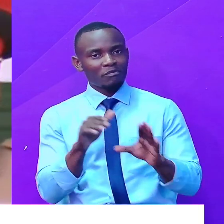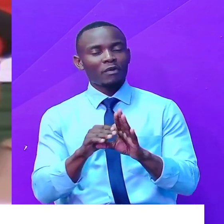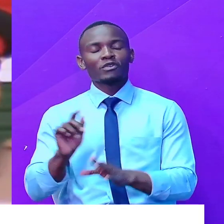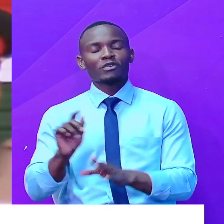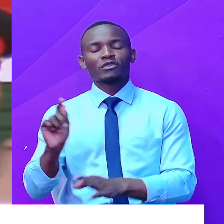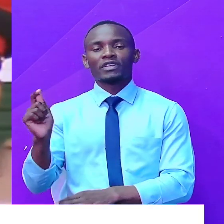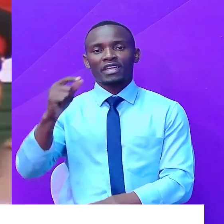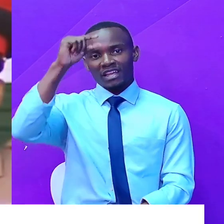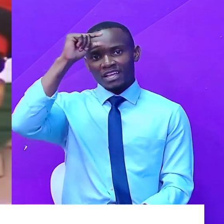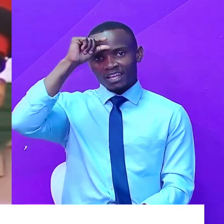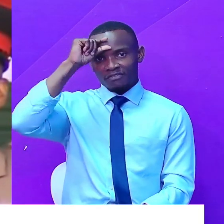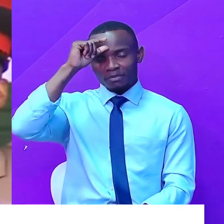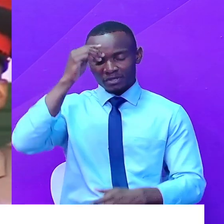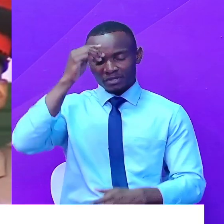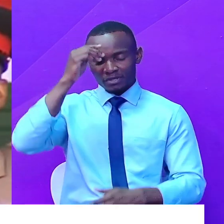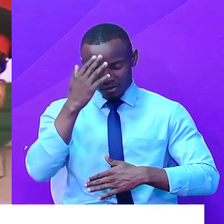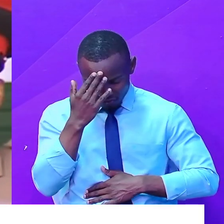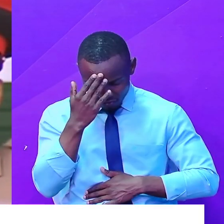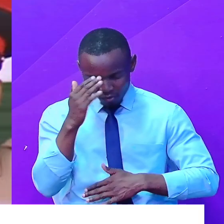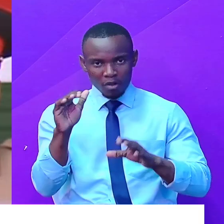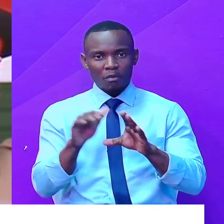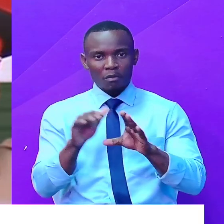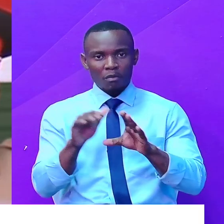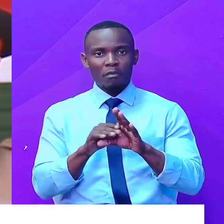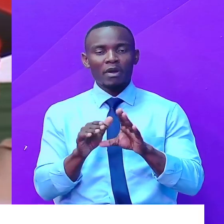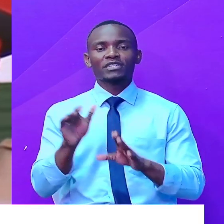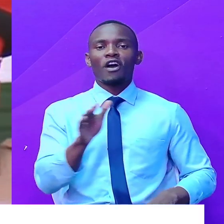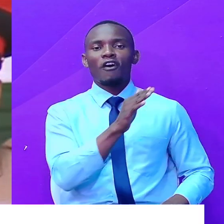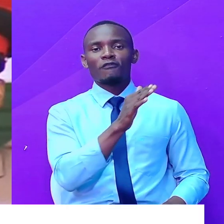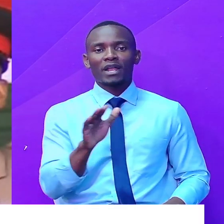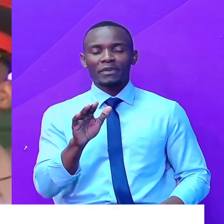honorable members of the National Assembly and Senate,